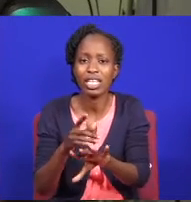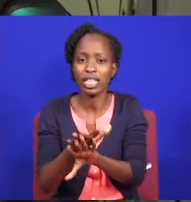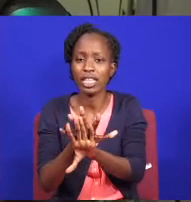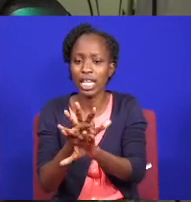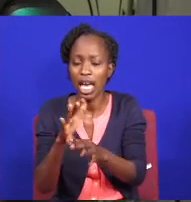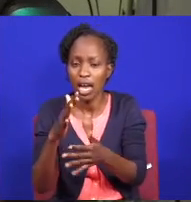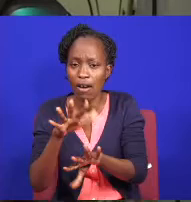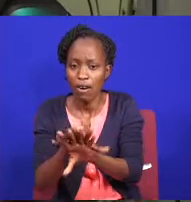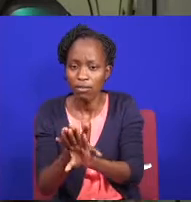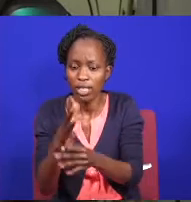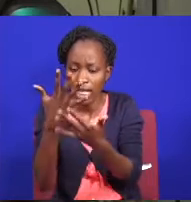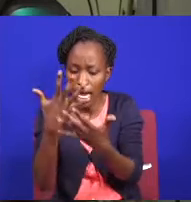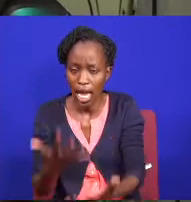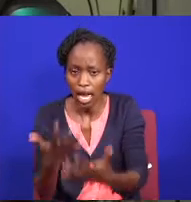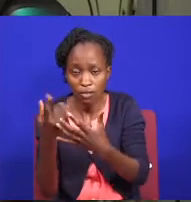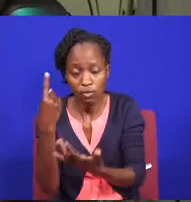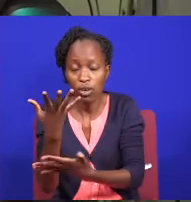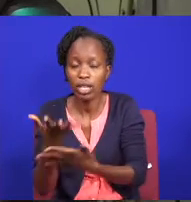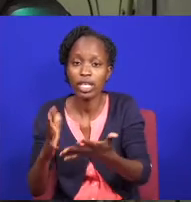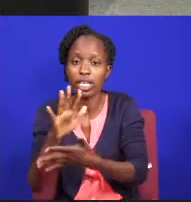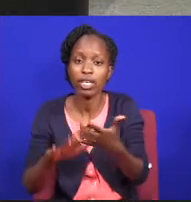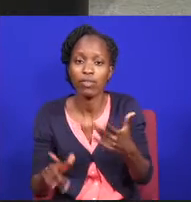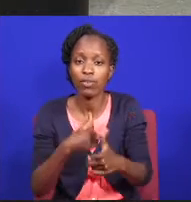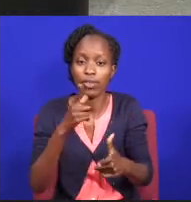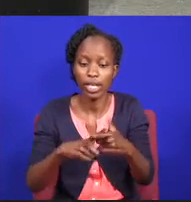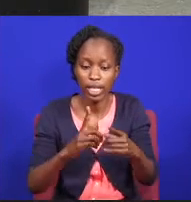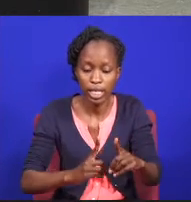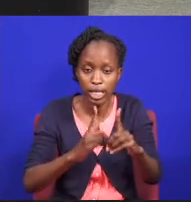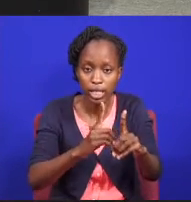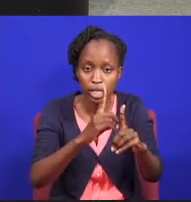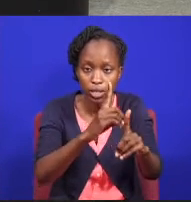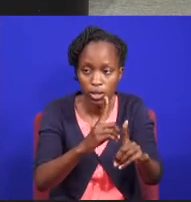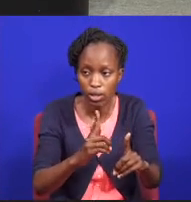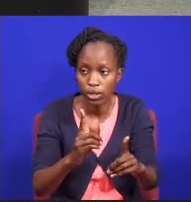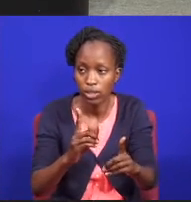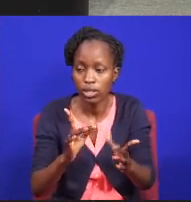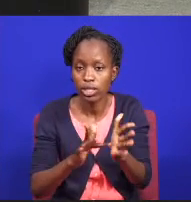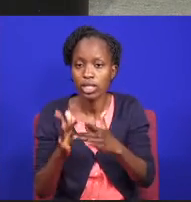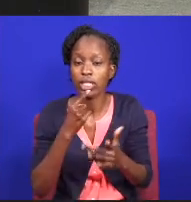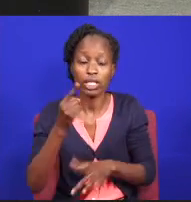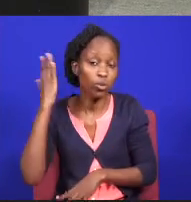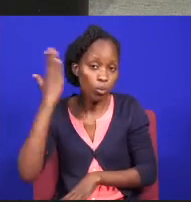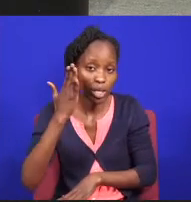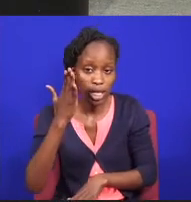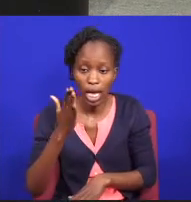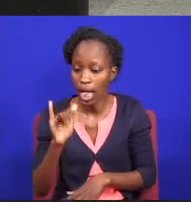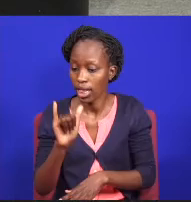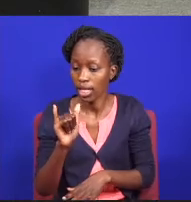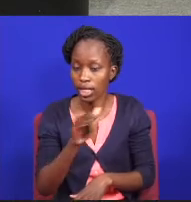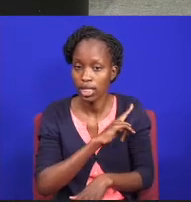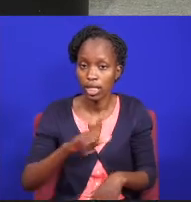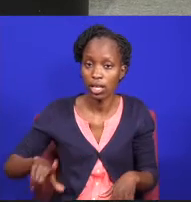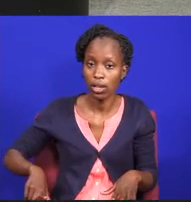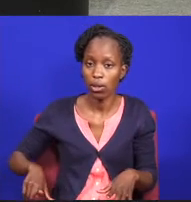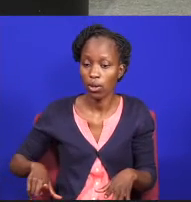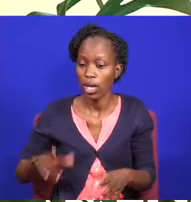many fish in it. Then the disciple Jesus loved said to Simon Peter, it is the Lord. As soon as